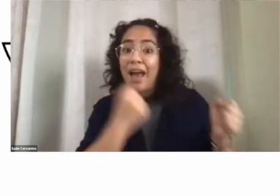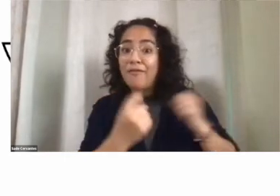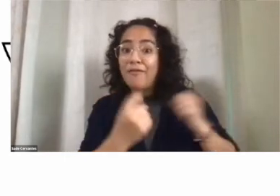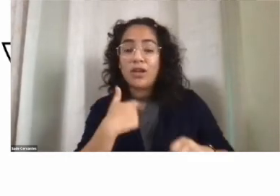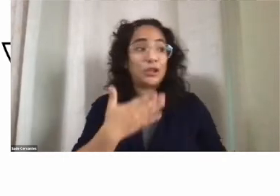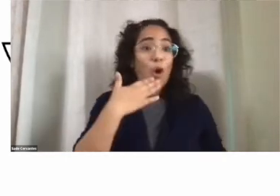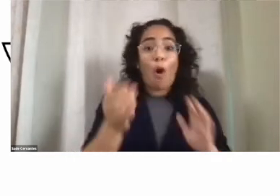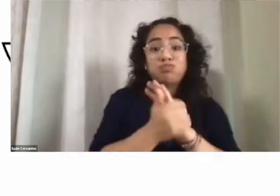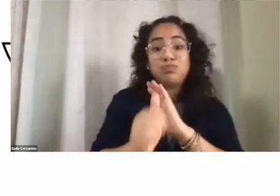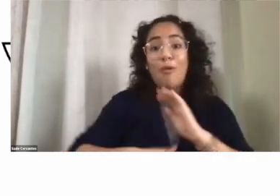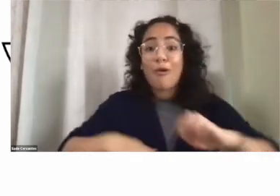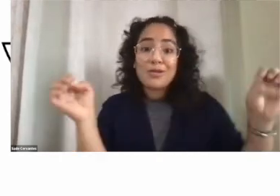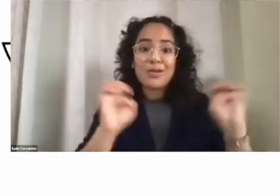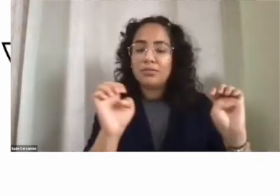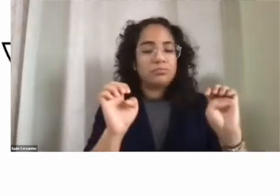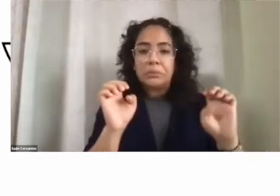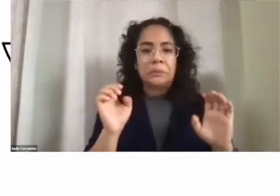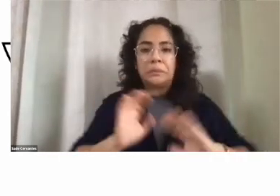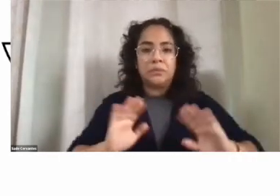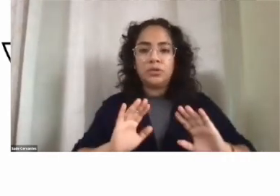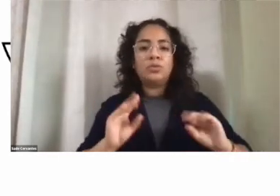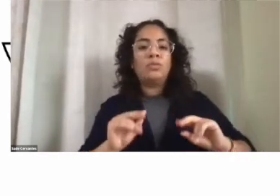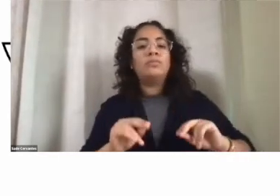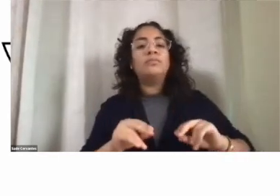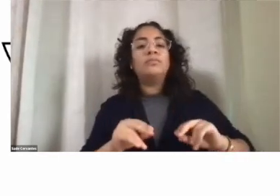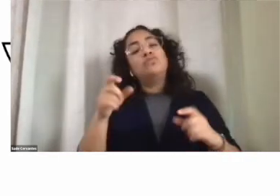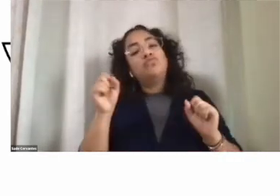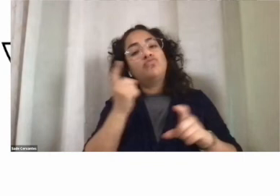right? You can ask,